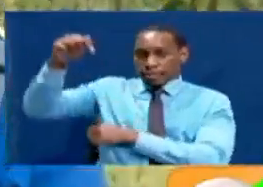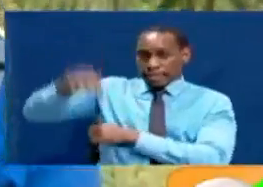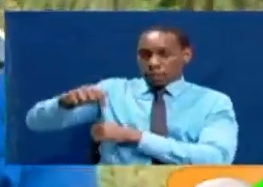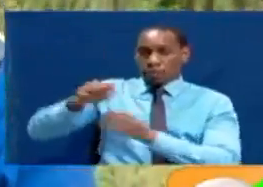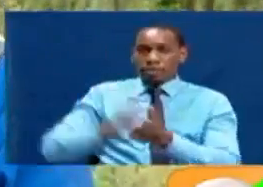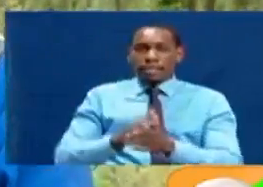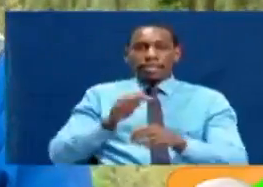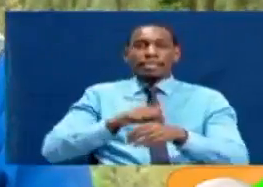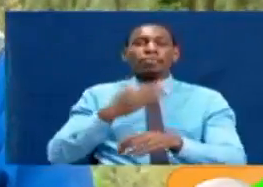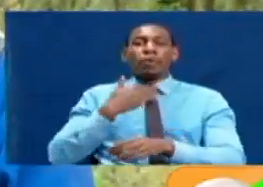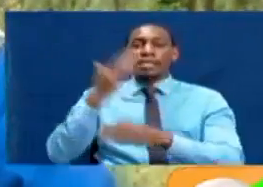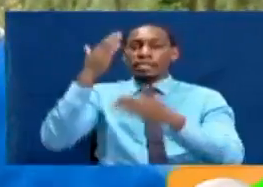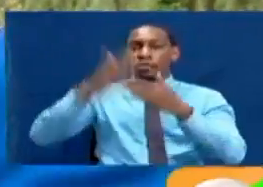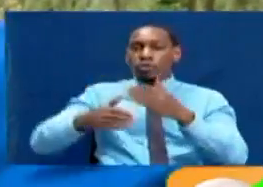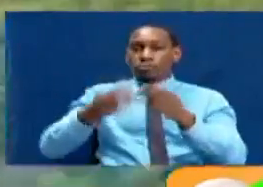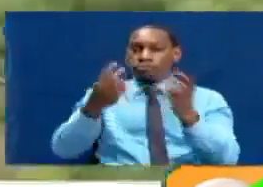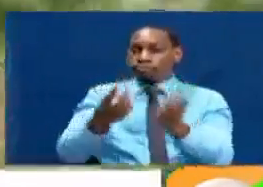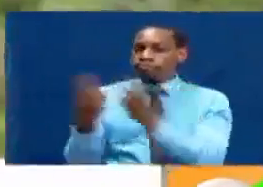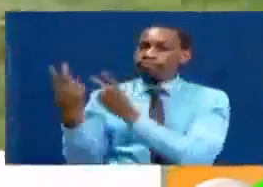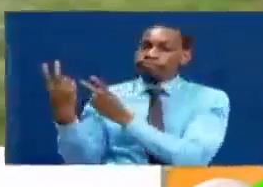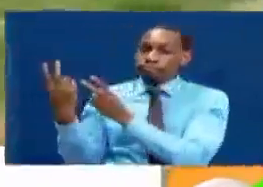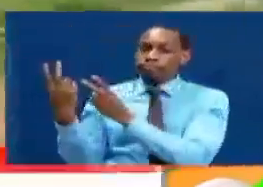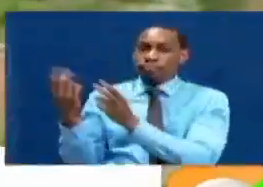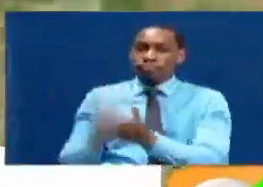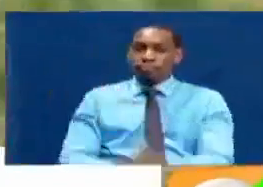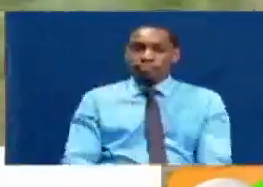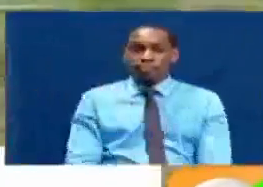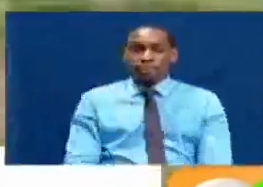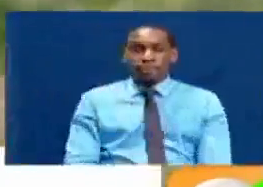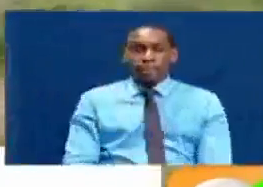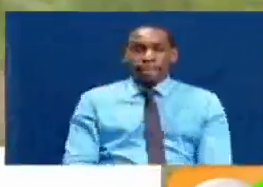down. When you want him to stop, just do this.